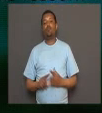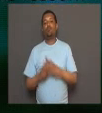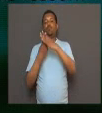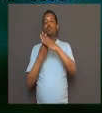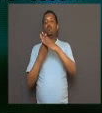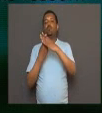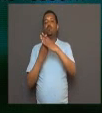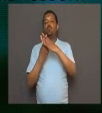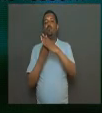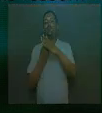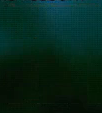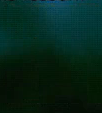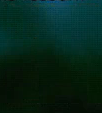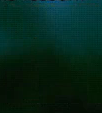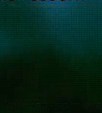Begin.